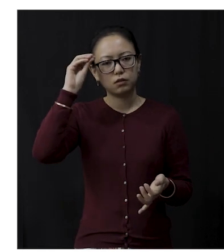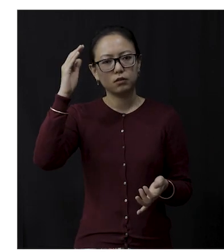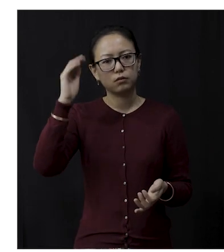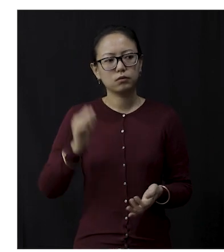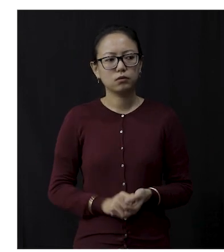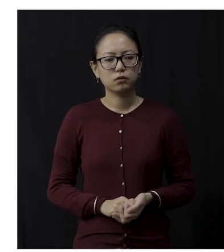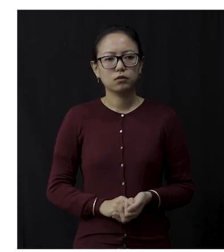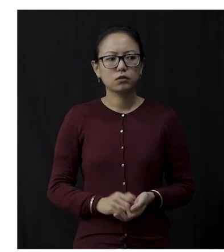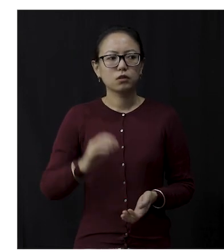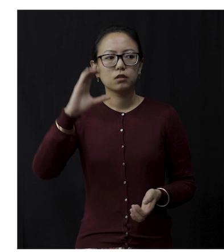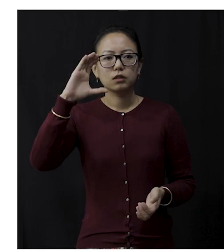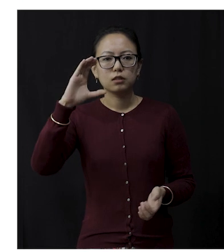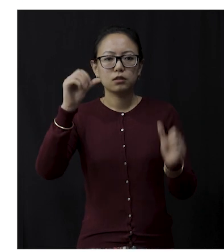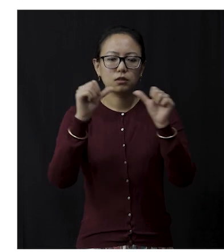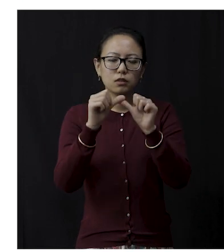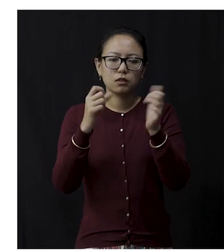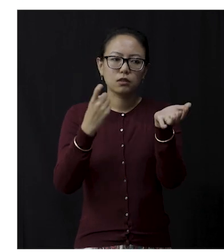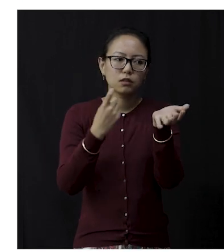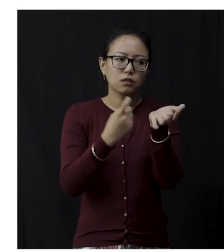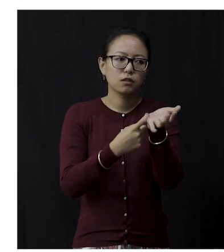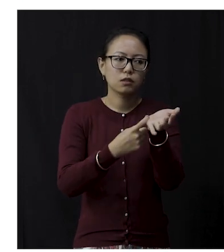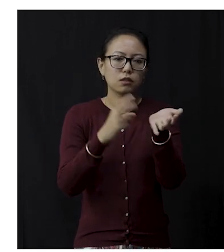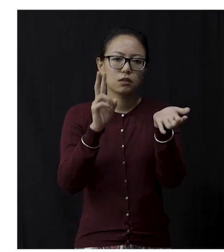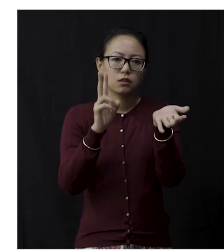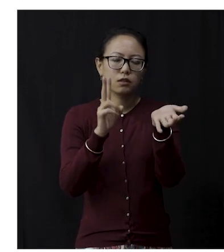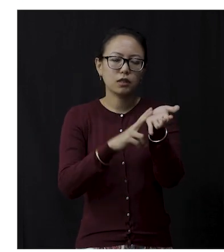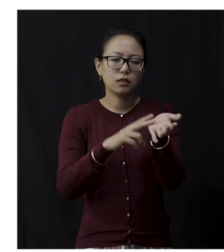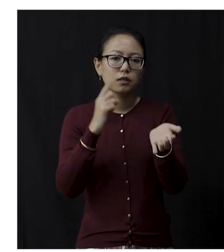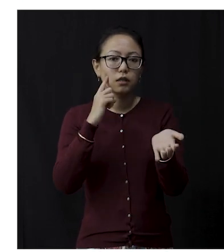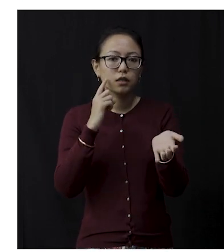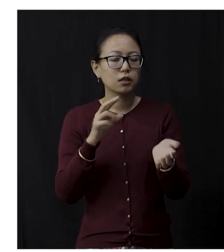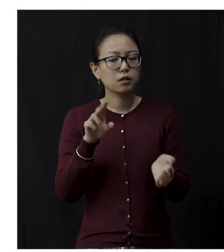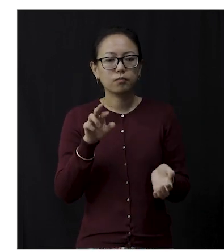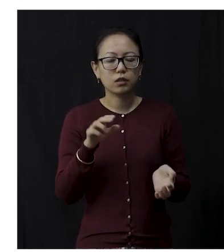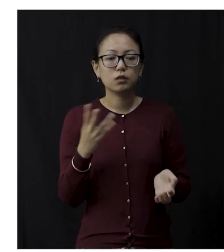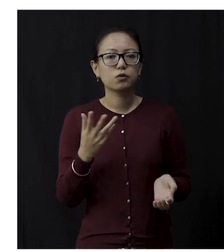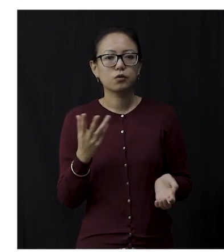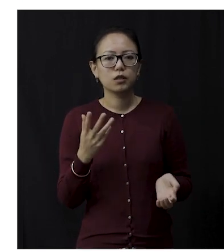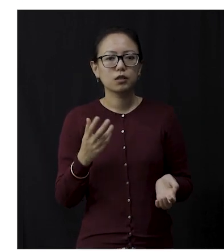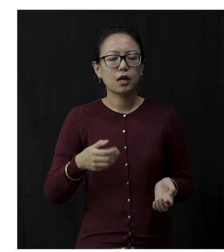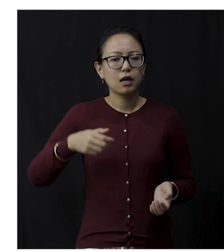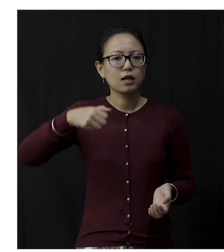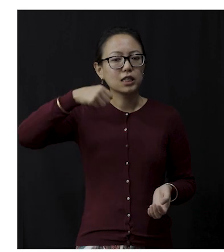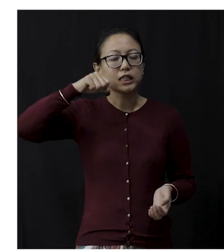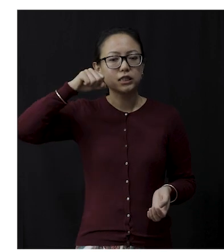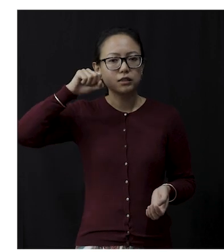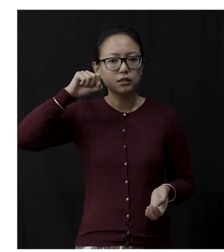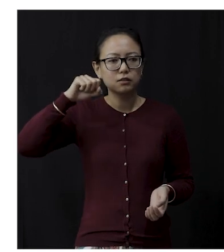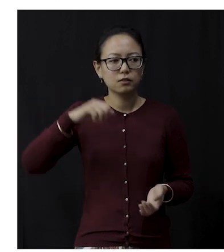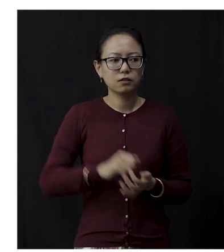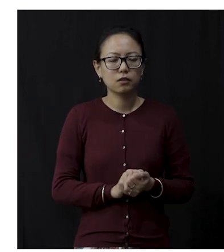to meat. Okay, meat, and vores means eater. So we can say these are